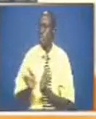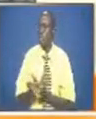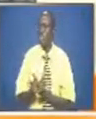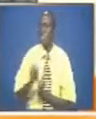Others are just tricked, and drugged. And we'll get to the conversations in terms of the mediums they're using to radicalize. But Linus, very quickly, because we have had this conversation